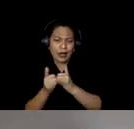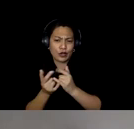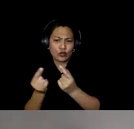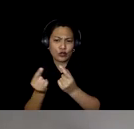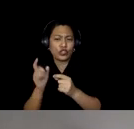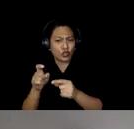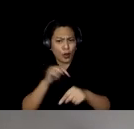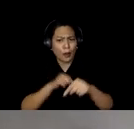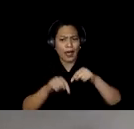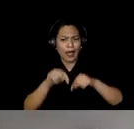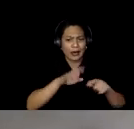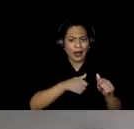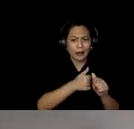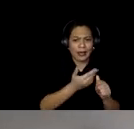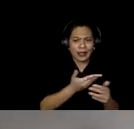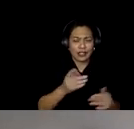back and update things for sure.